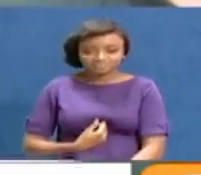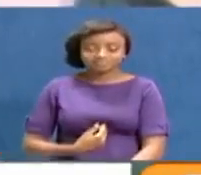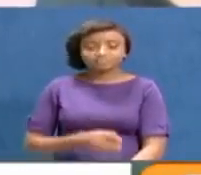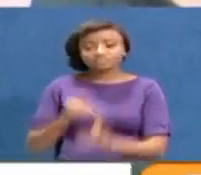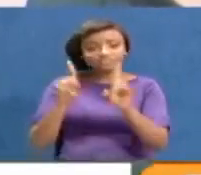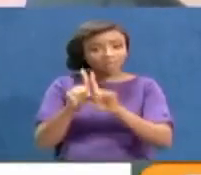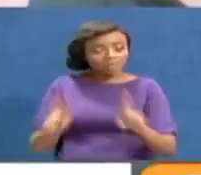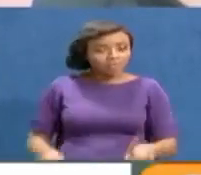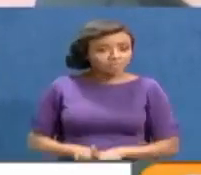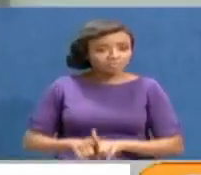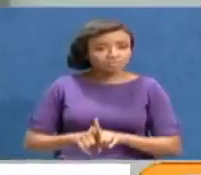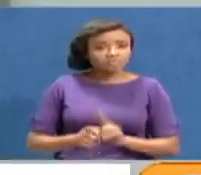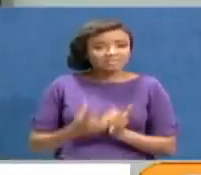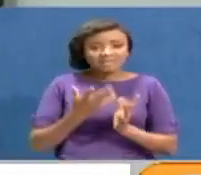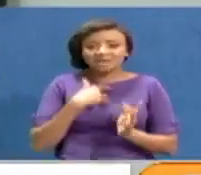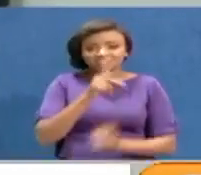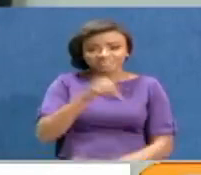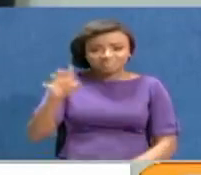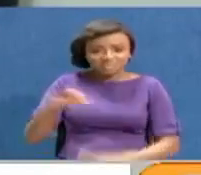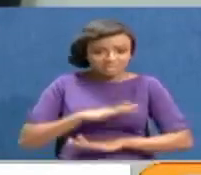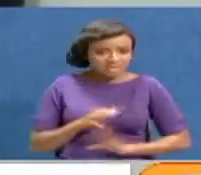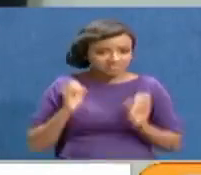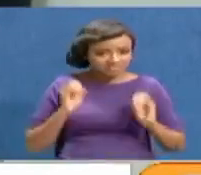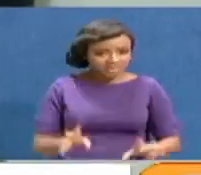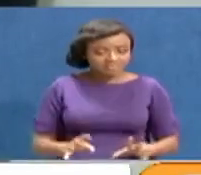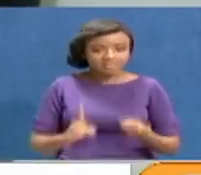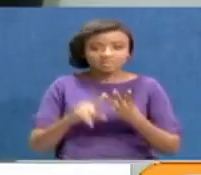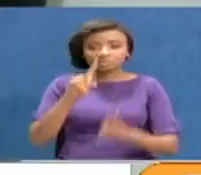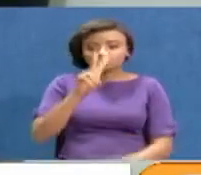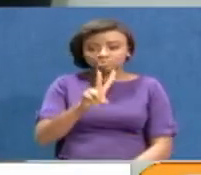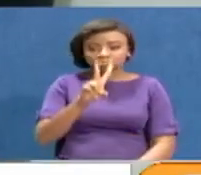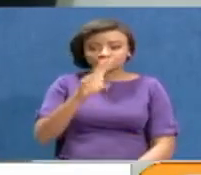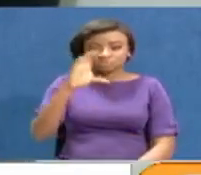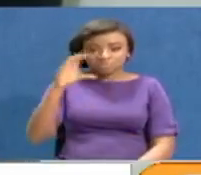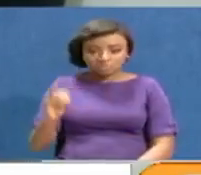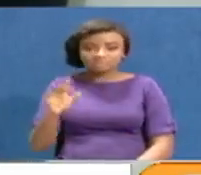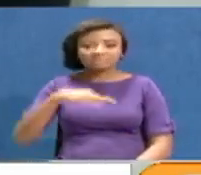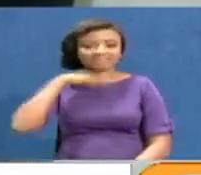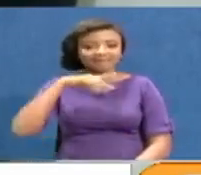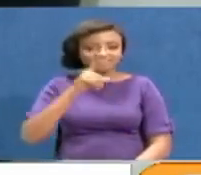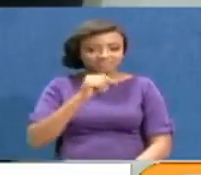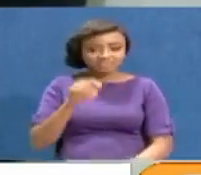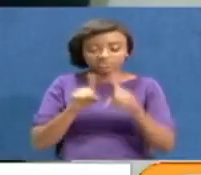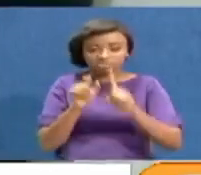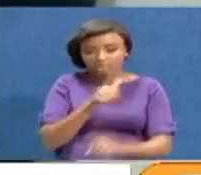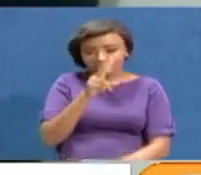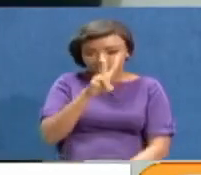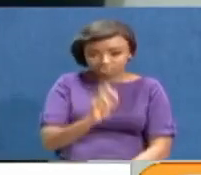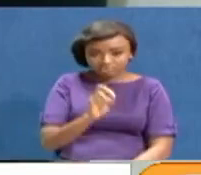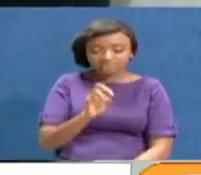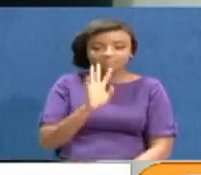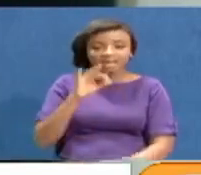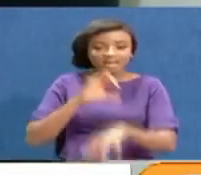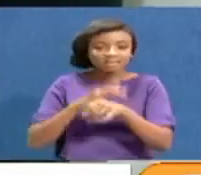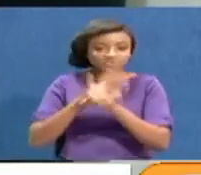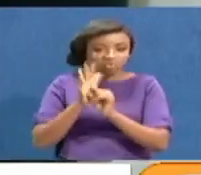of proper PPE, exposing frontline workers. 2 clinical officers have succumbed to the virus, with 20 others infected in the line